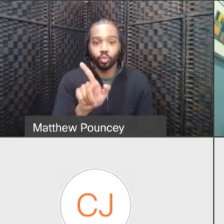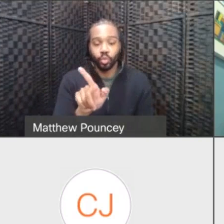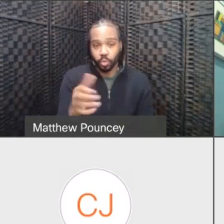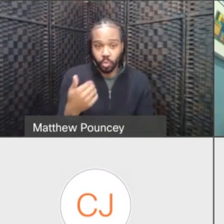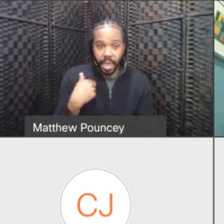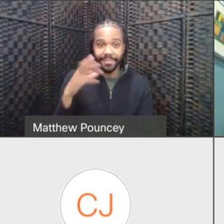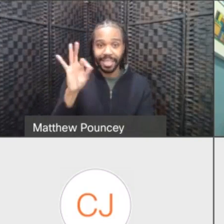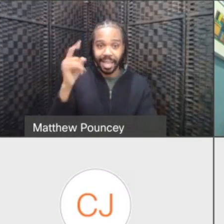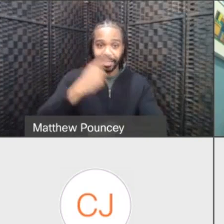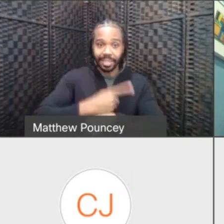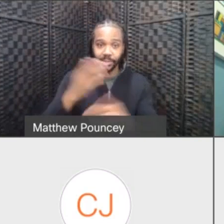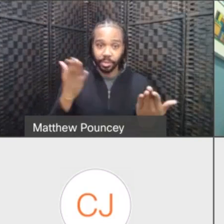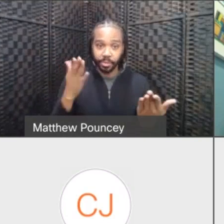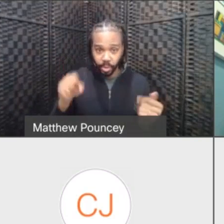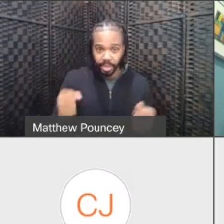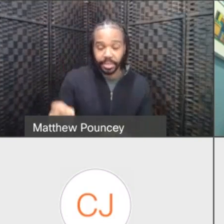which you could submit a claim?